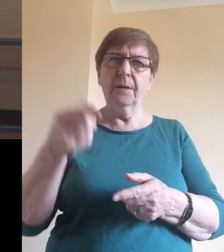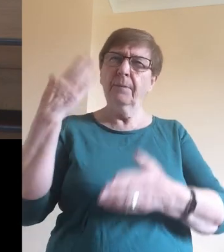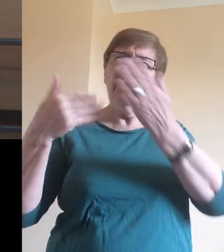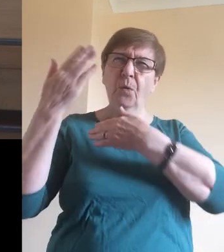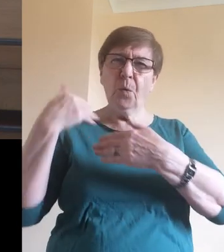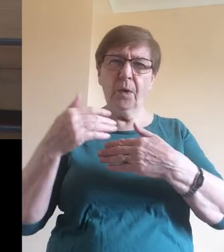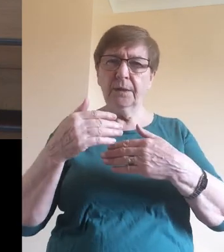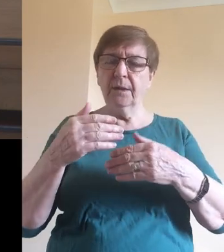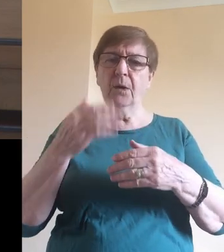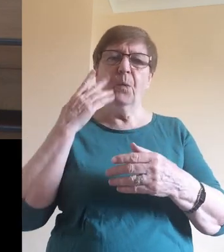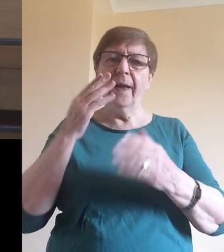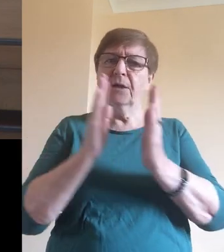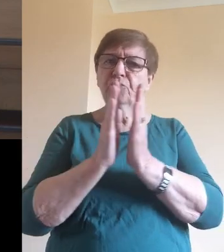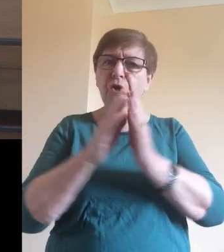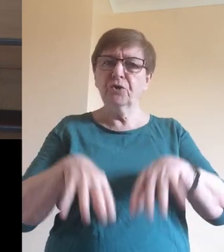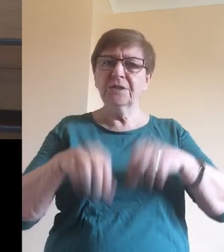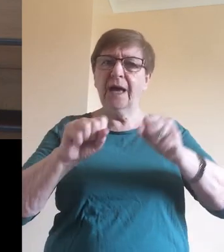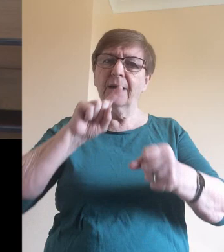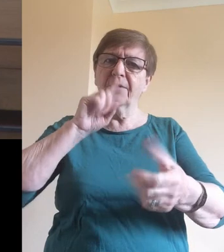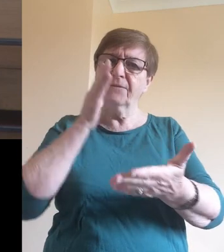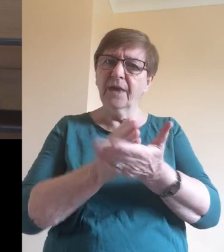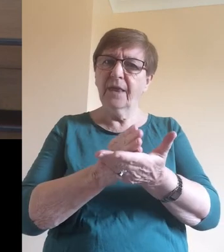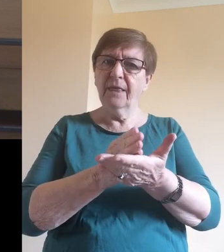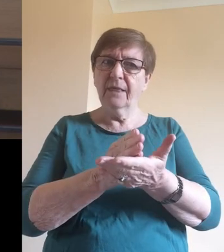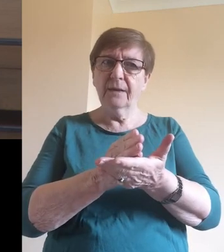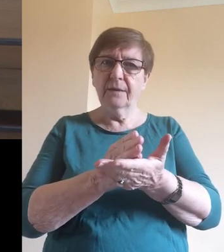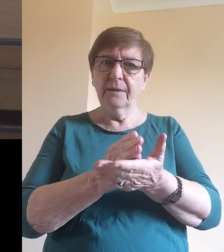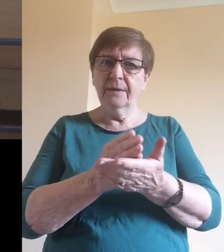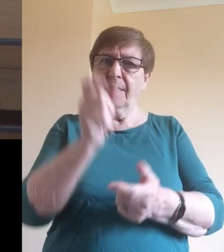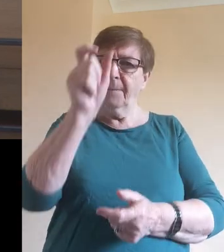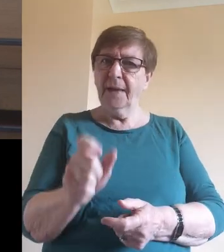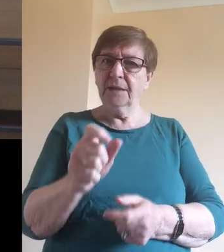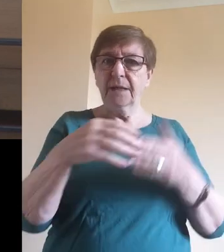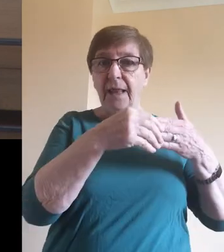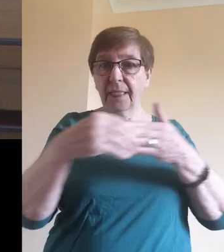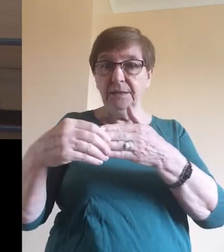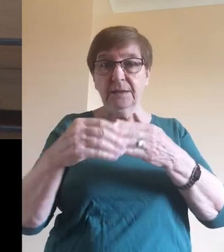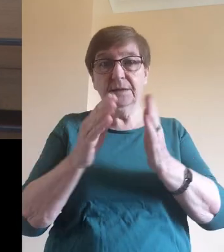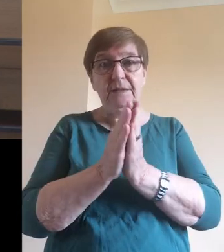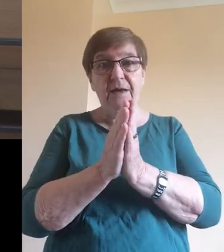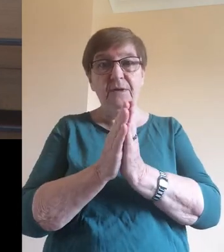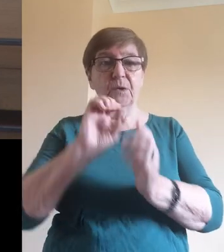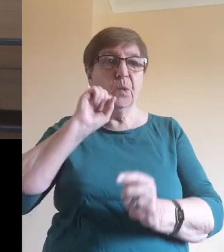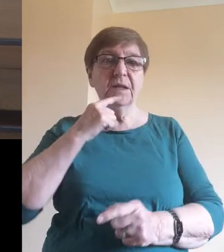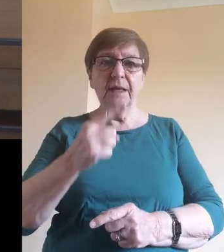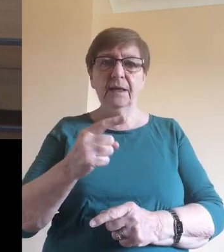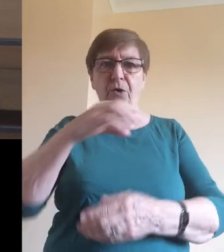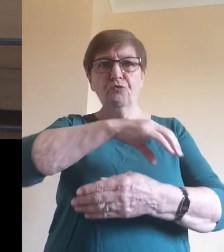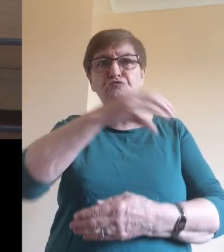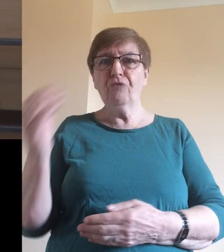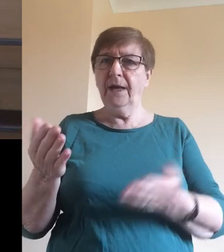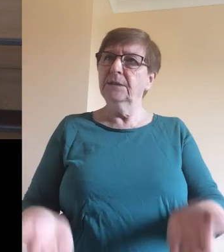church's confessions of faith, when in Easter the person leading the service would say, Christ is risen. And